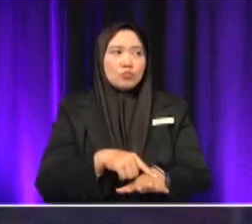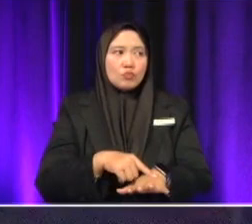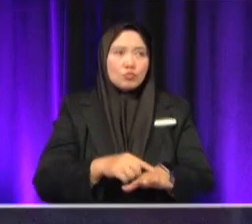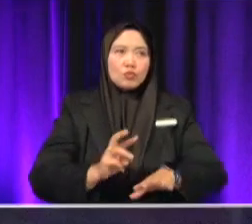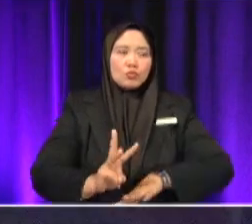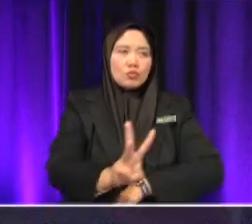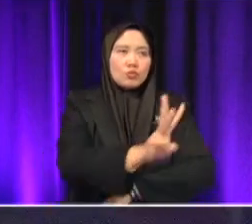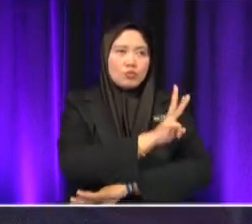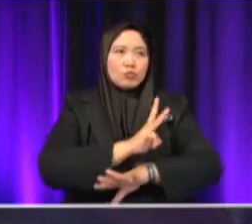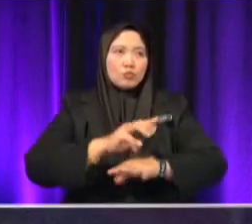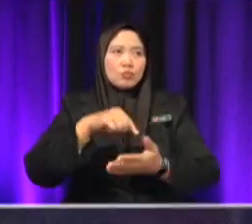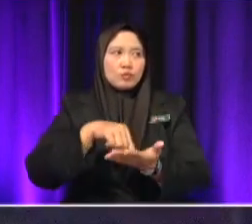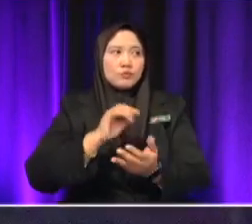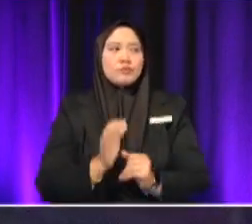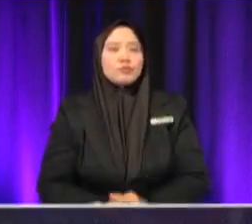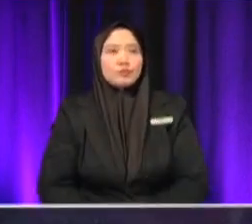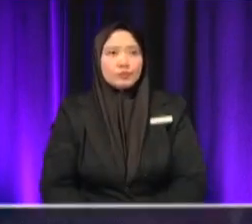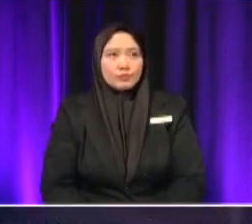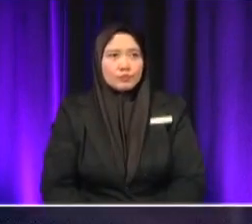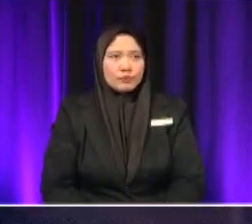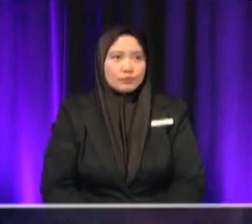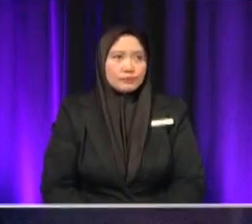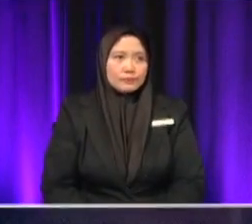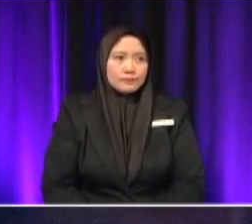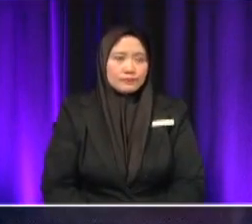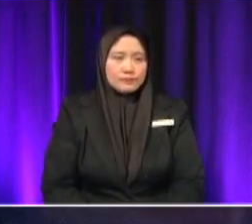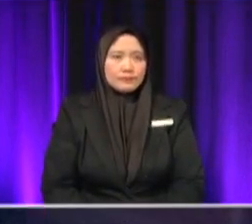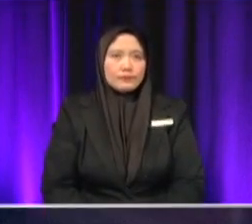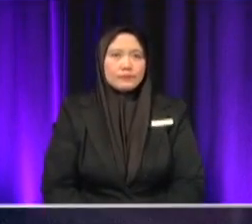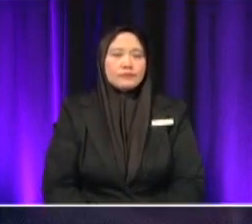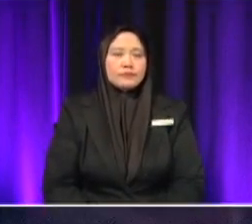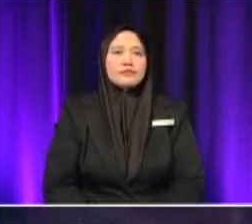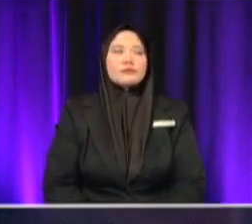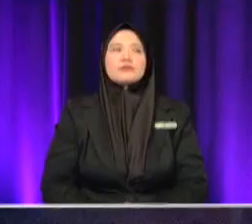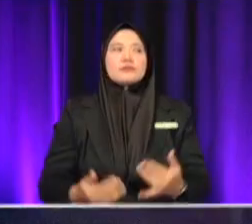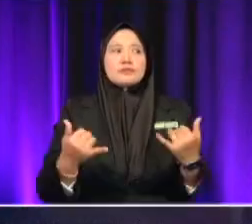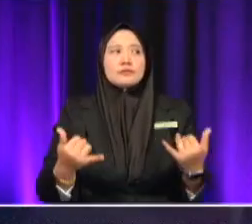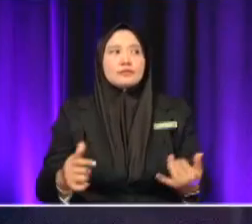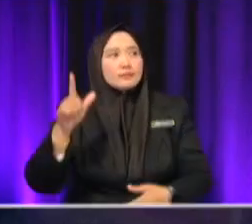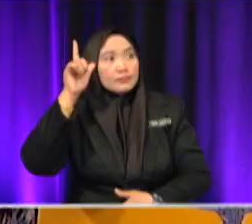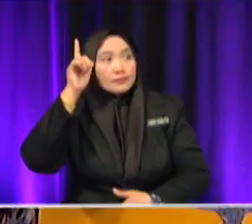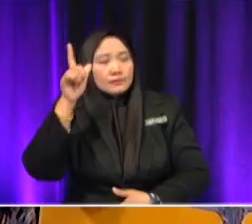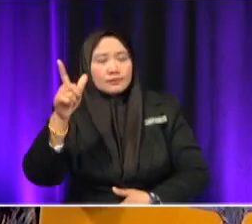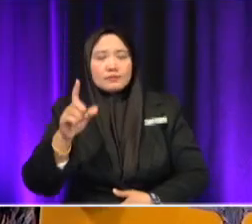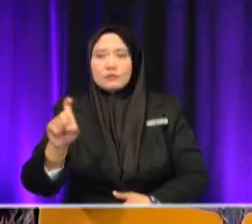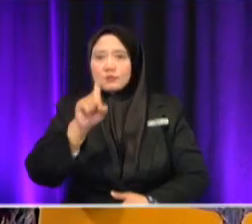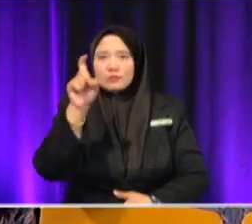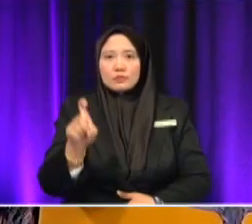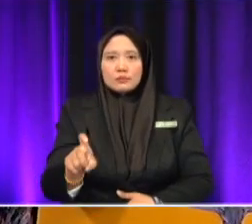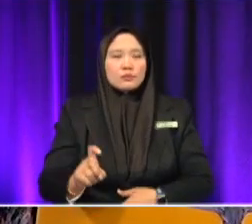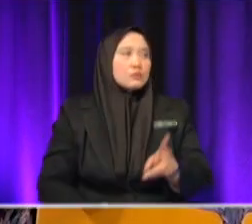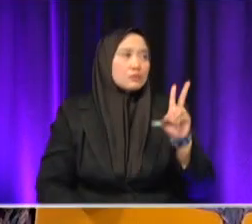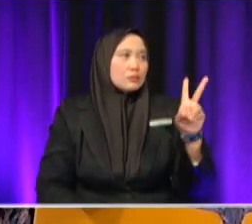distractors. Yes, good she job. wasn't. Good job. All right. Okay, so now let's look at the second question. According